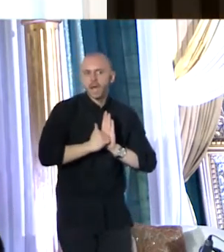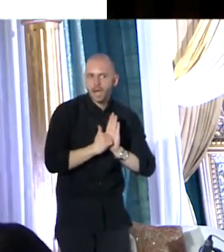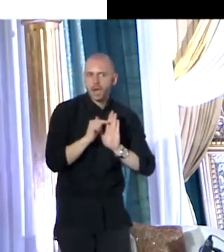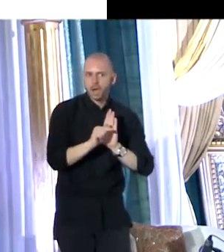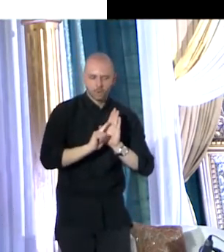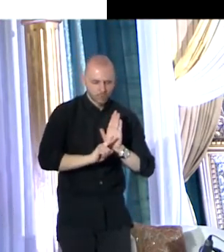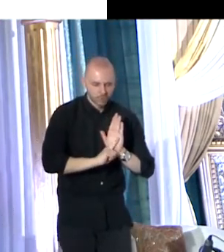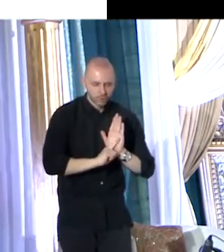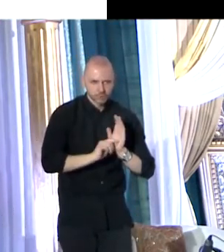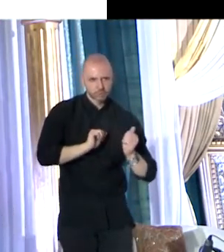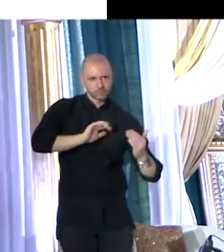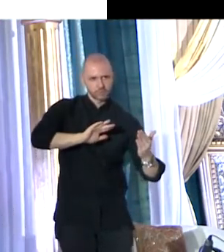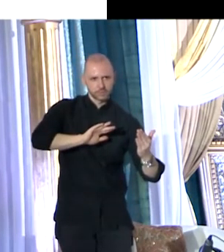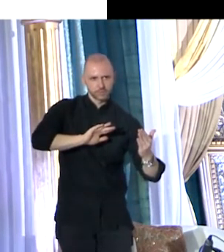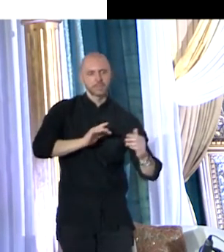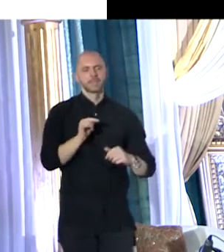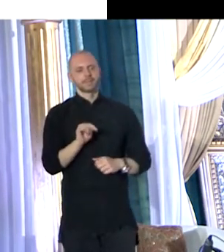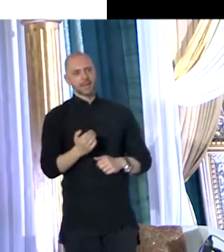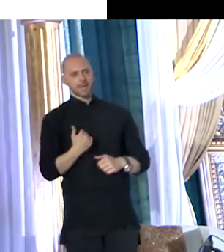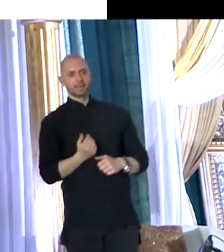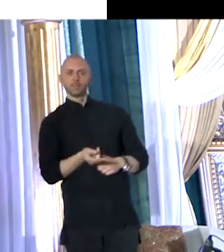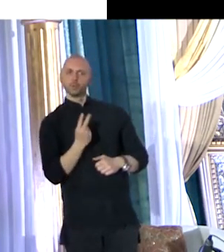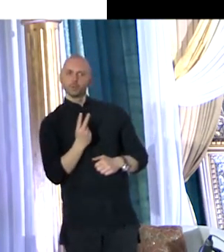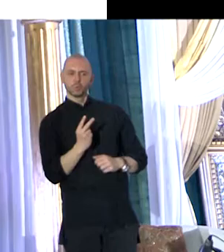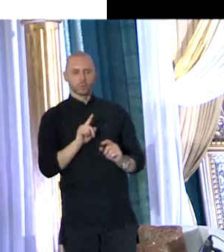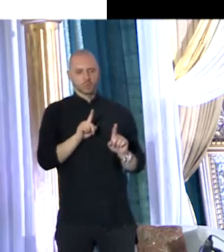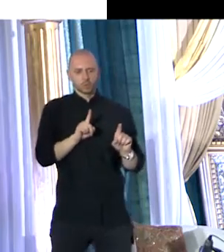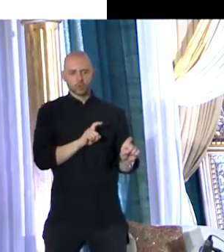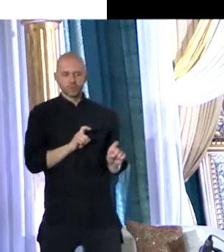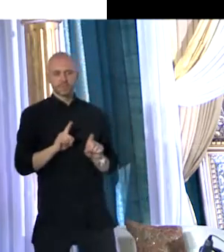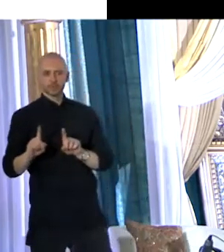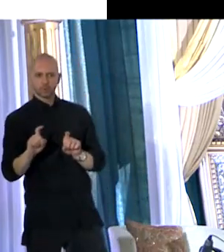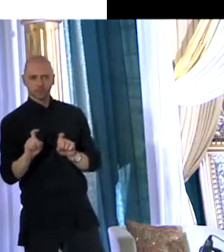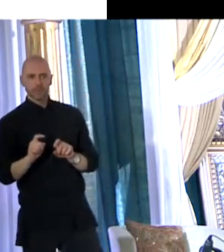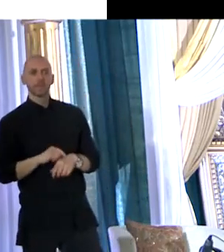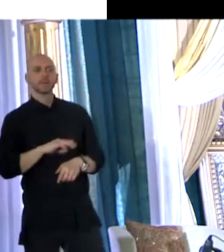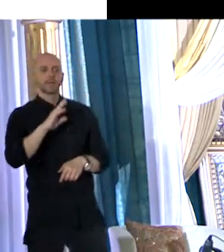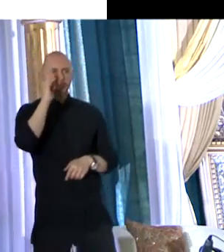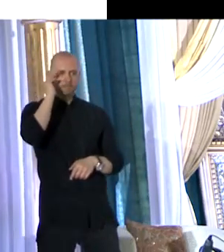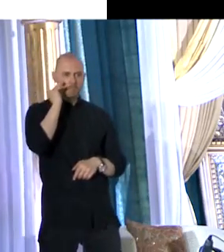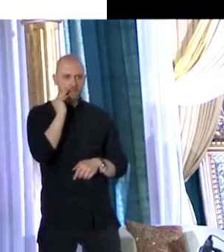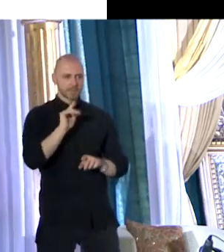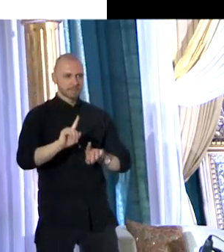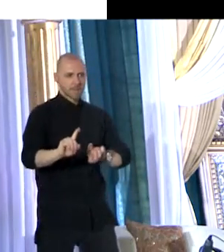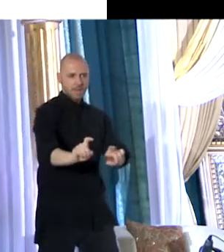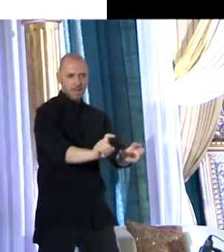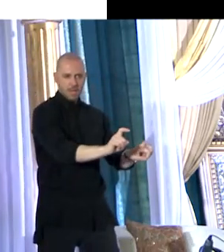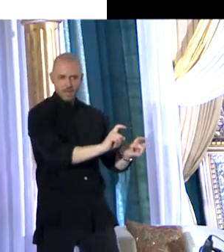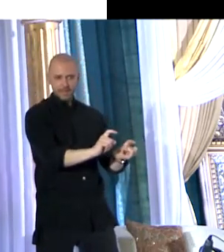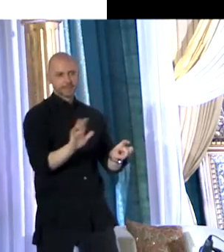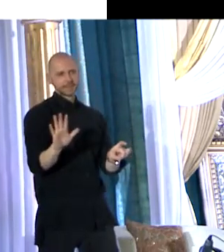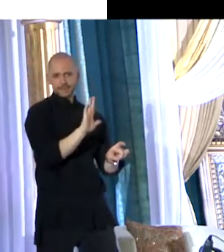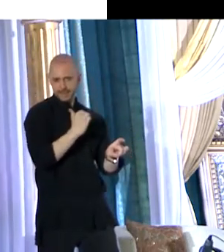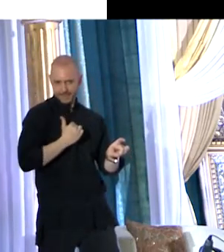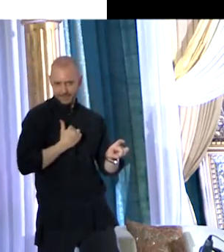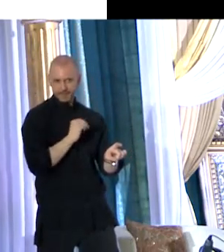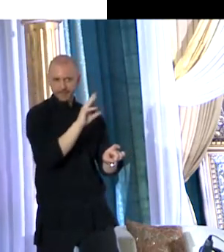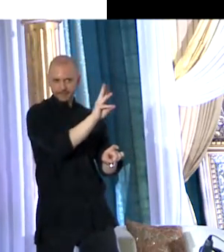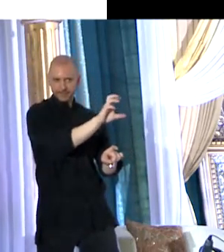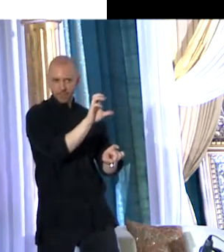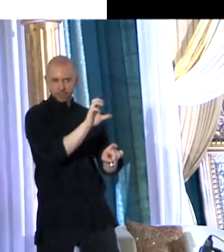there were actually two surveys as part of this project. There was a survey of Muslims across Canada, a sample of 600, conducted at the end